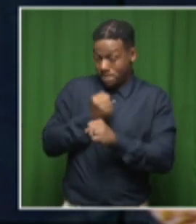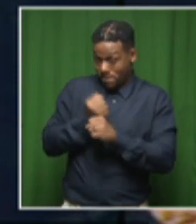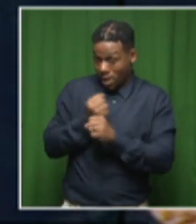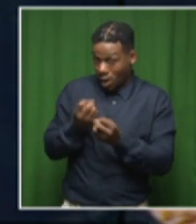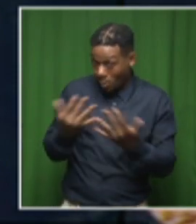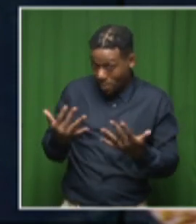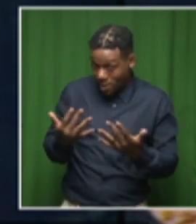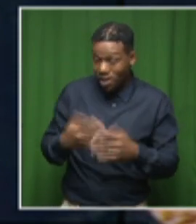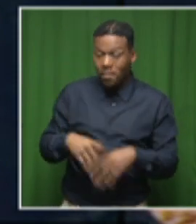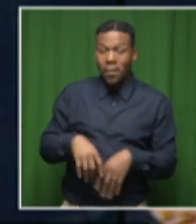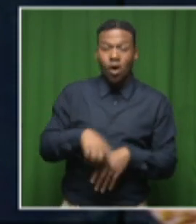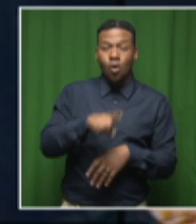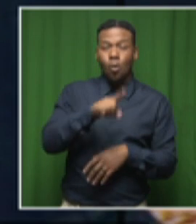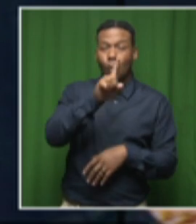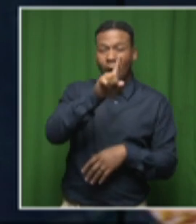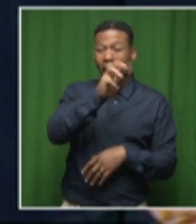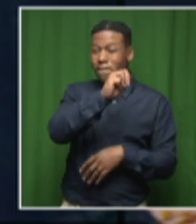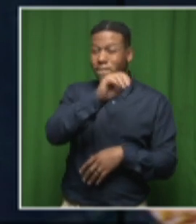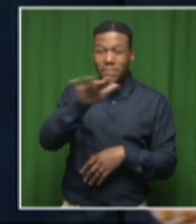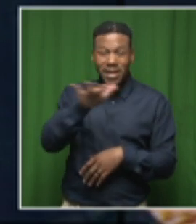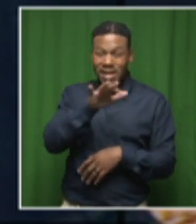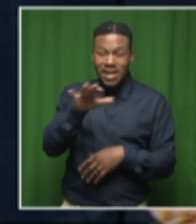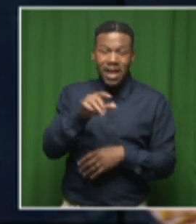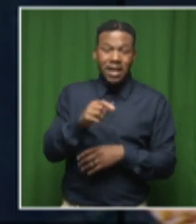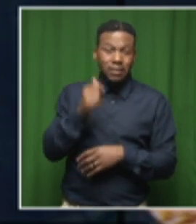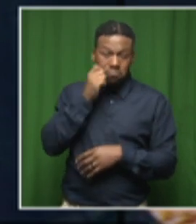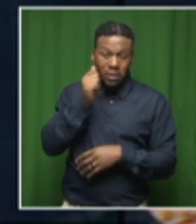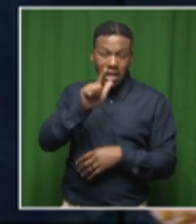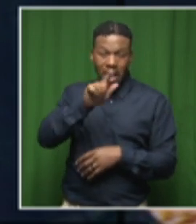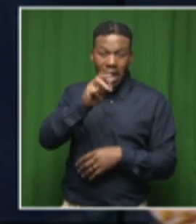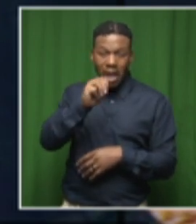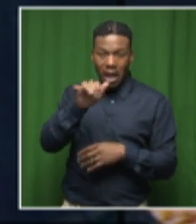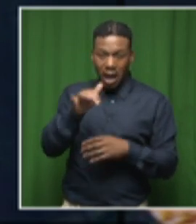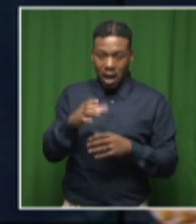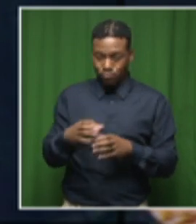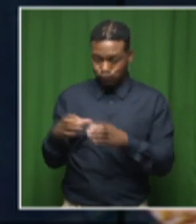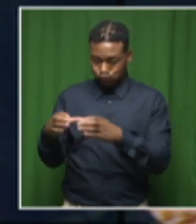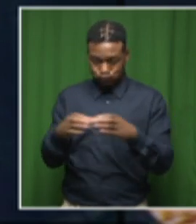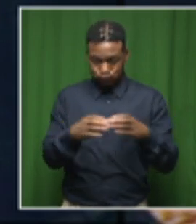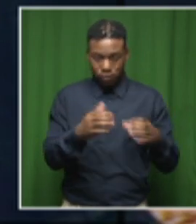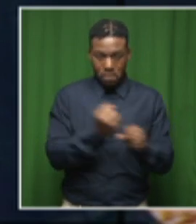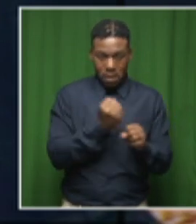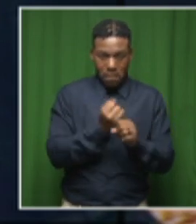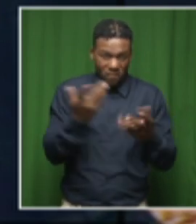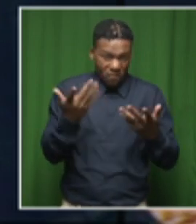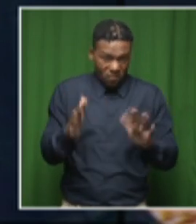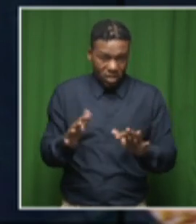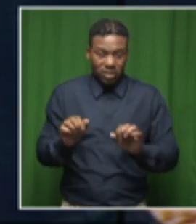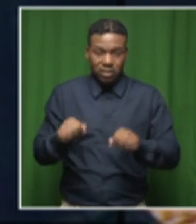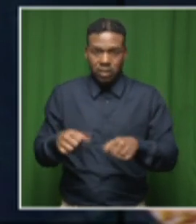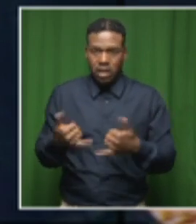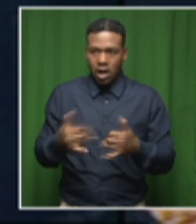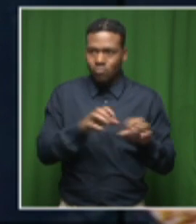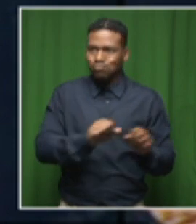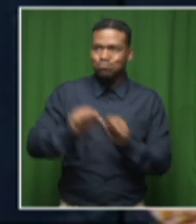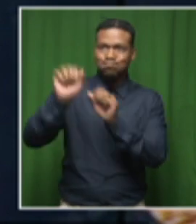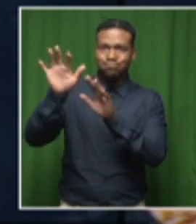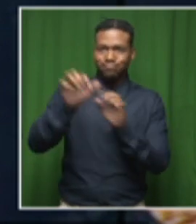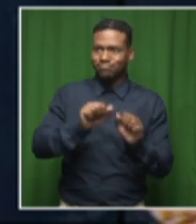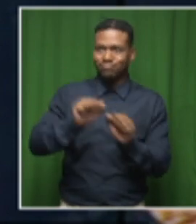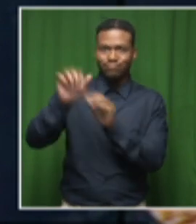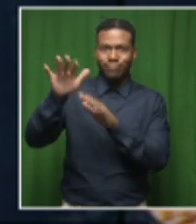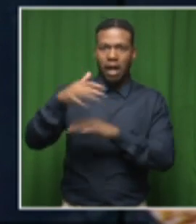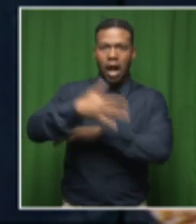1 million limes that have been produced in the last 2 years, and the majority of those are actually still exported out